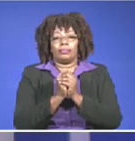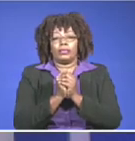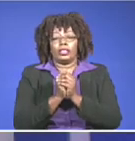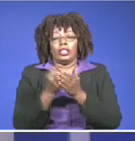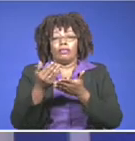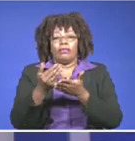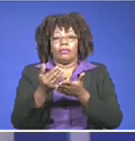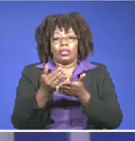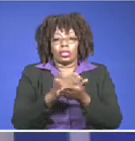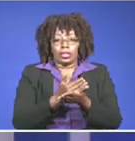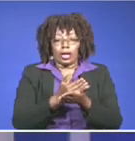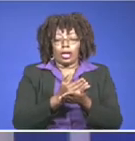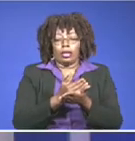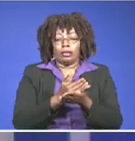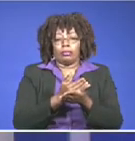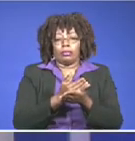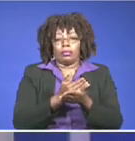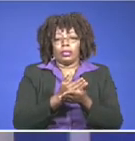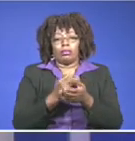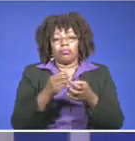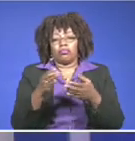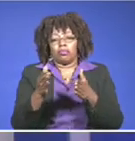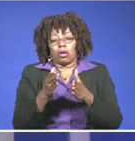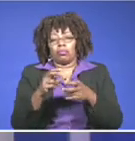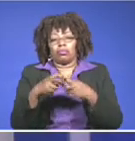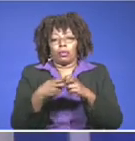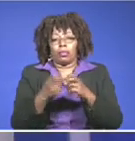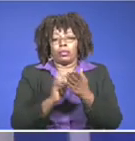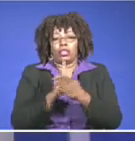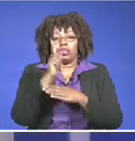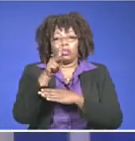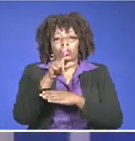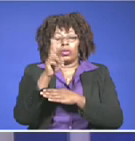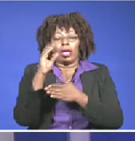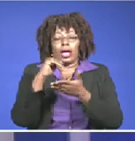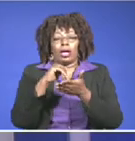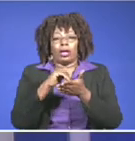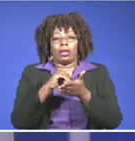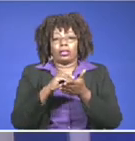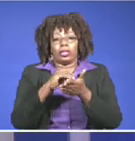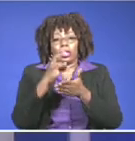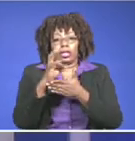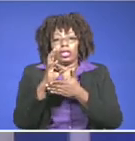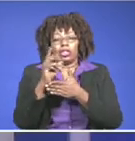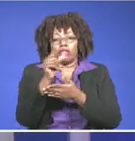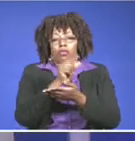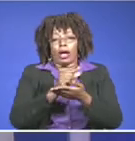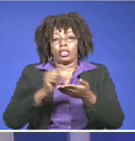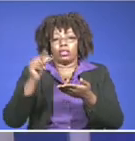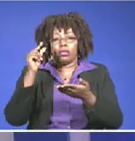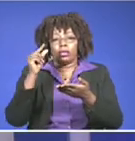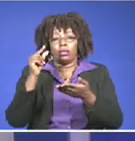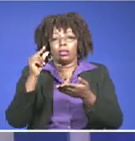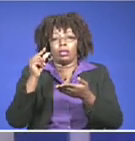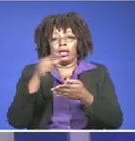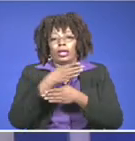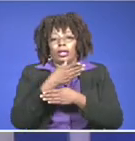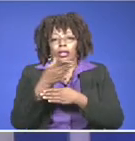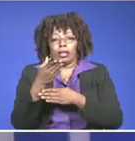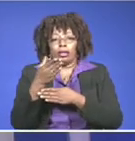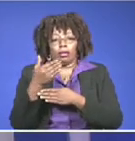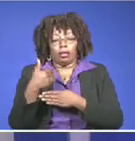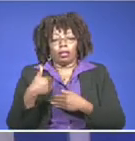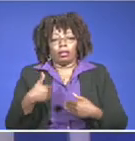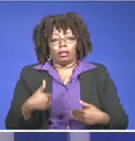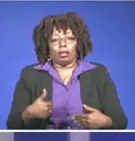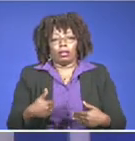For some, it might be a small issue, but for the spring 2018 graduates of the University of the Bahamas, the matter of their attire is a